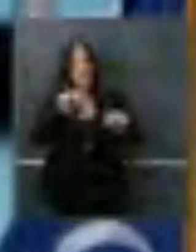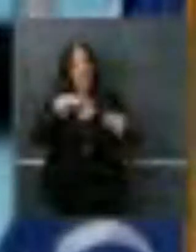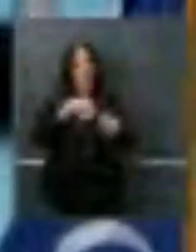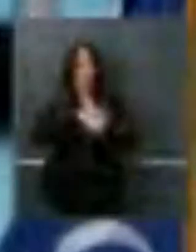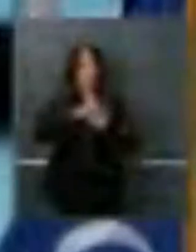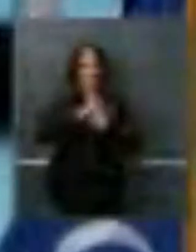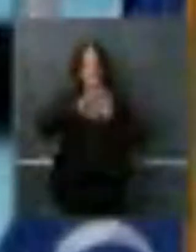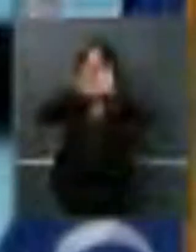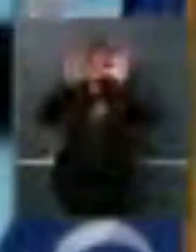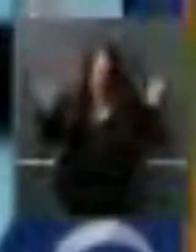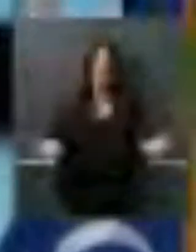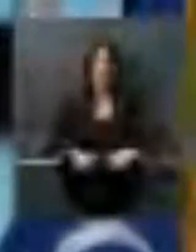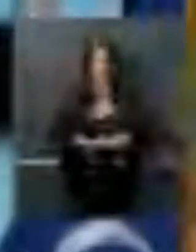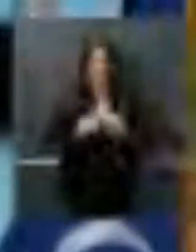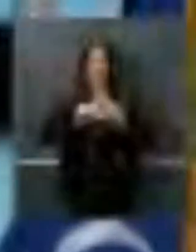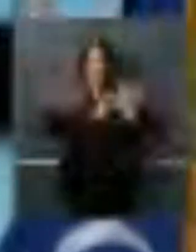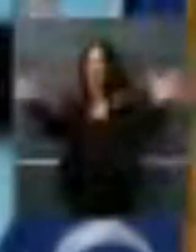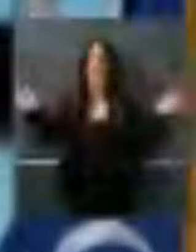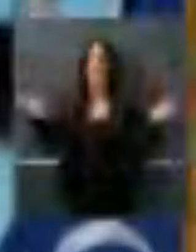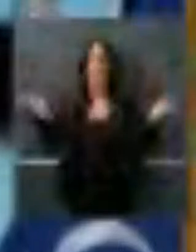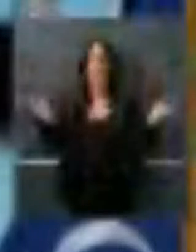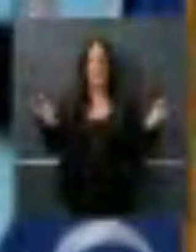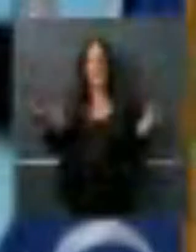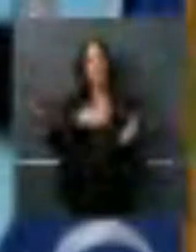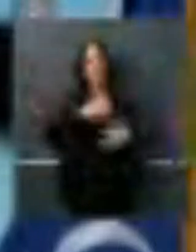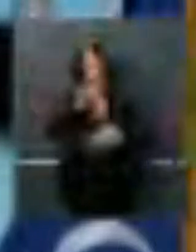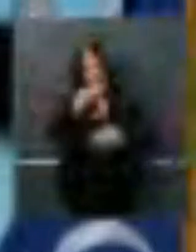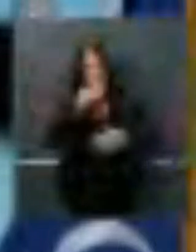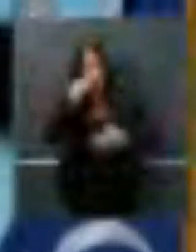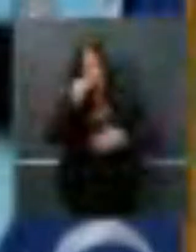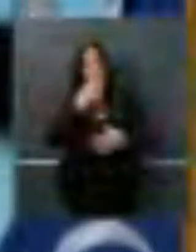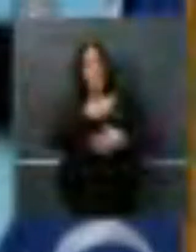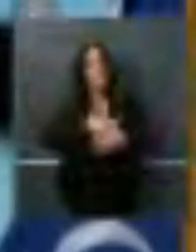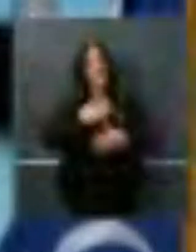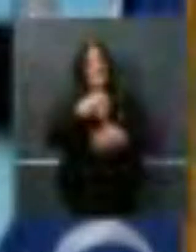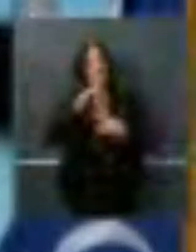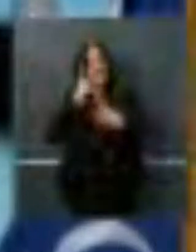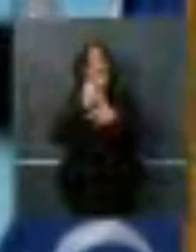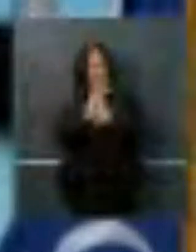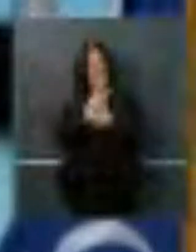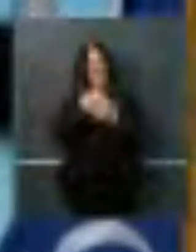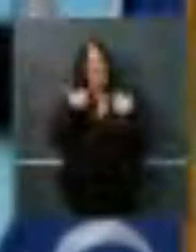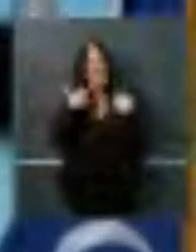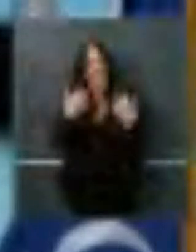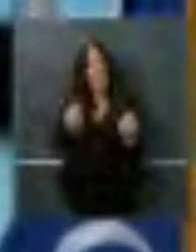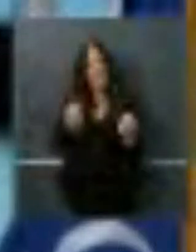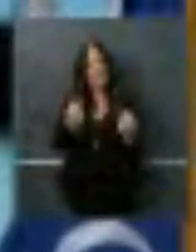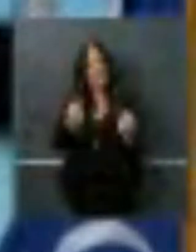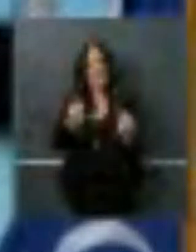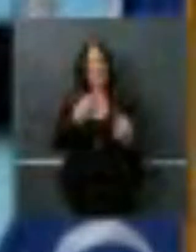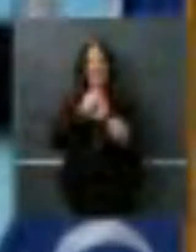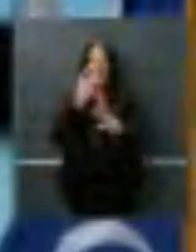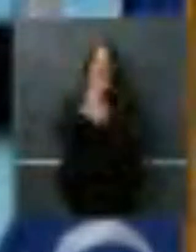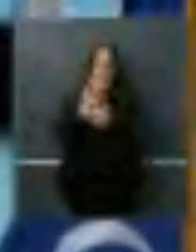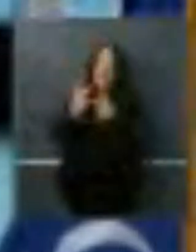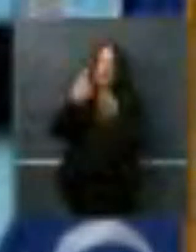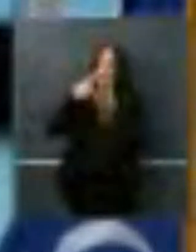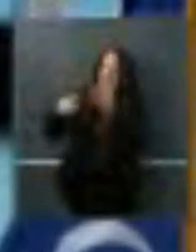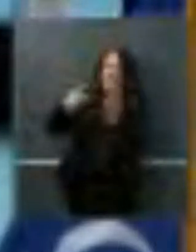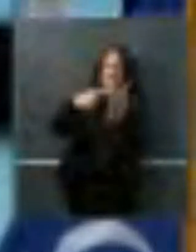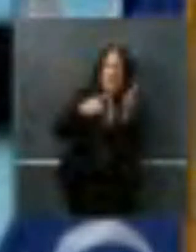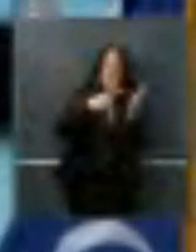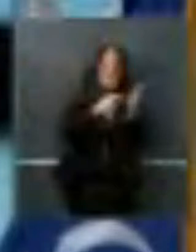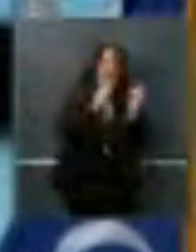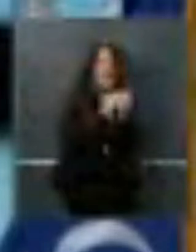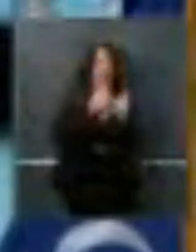healthy, stay safe, and stay connected to others that are in need and that need your emotional support. And